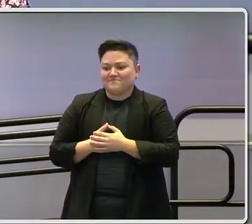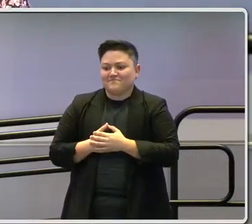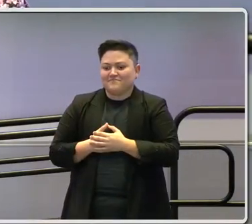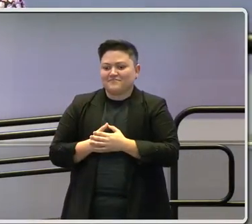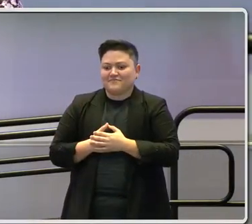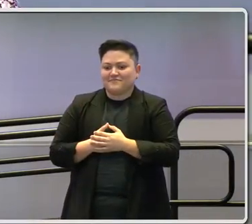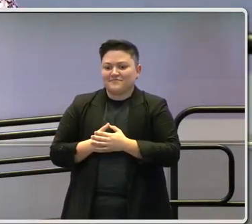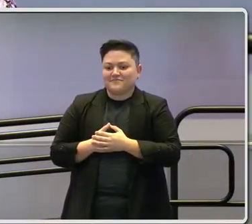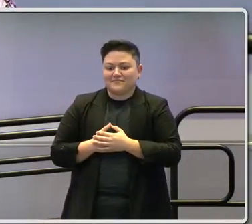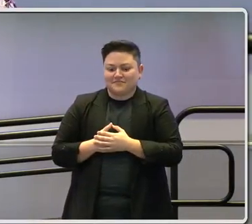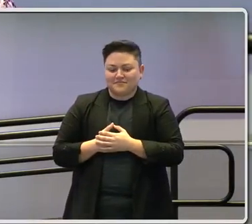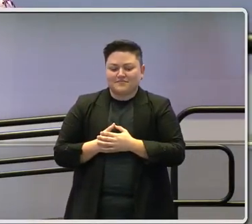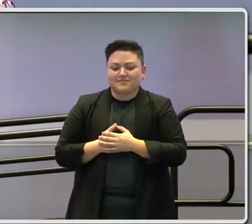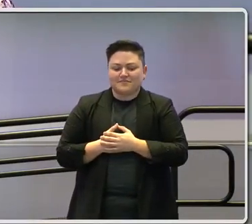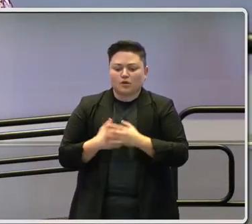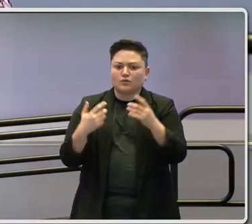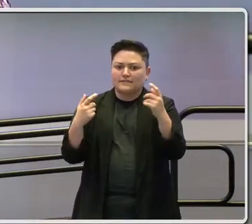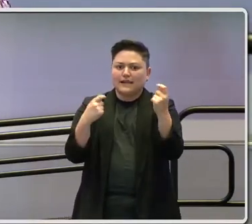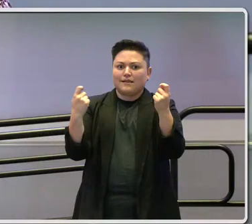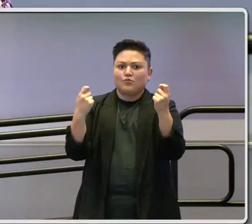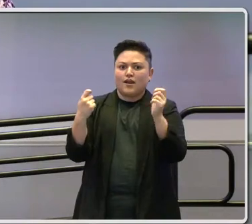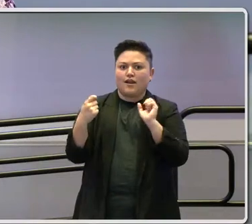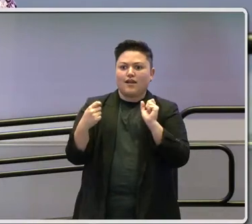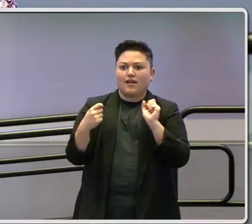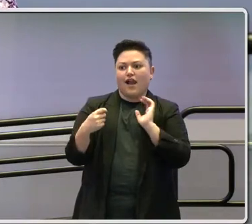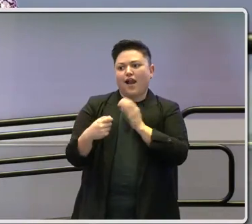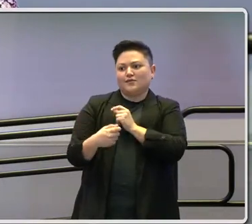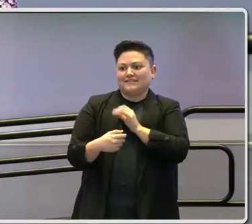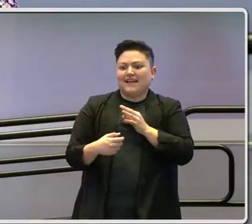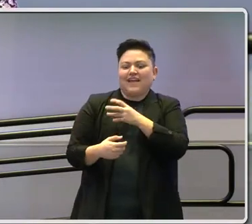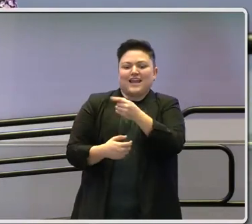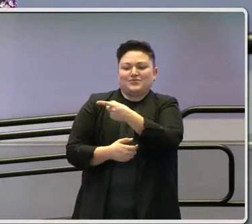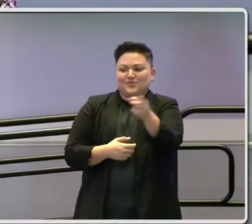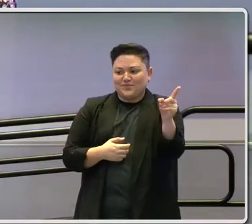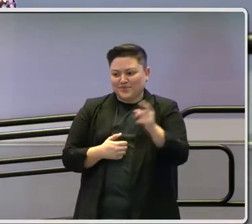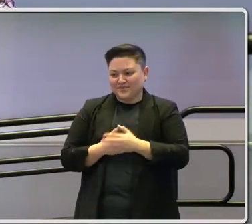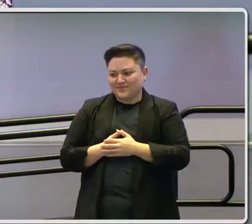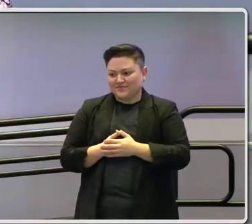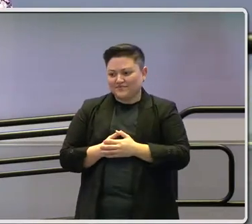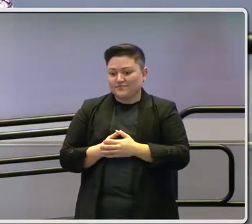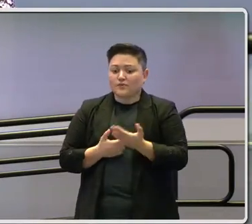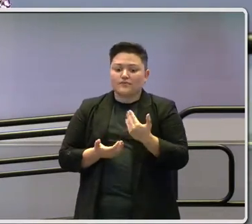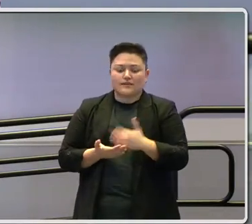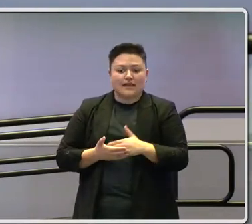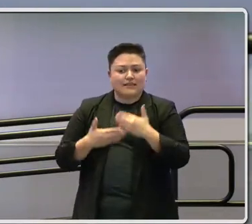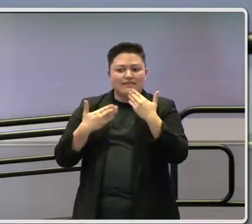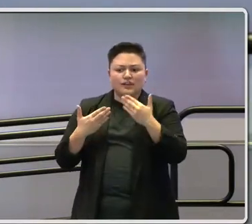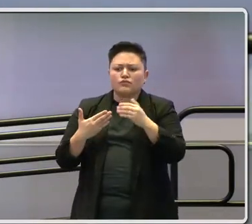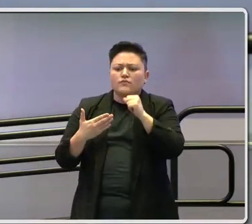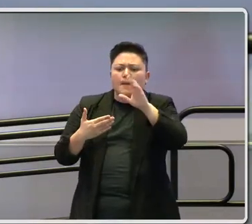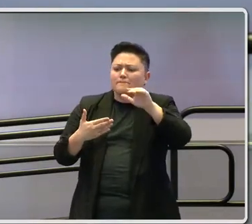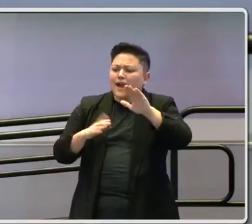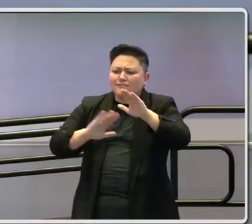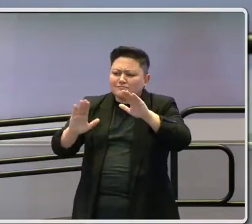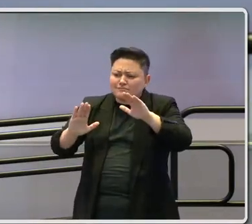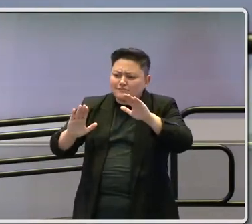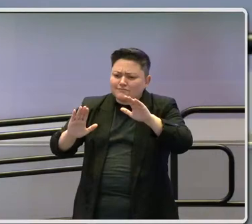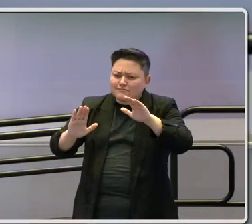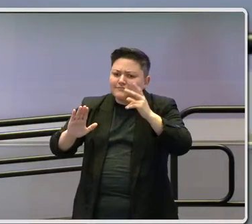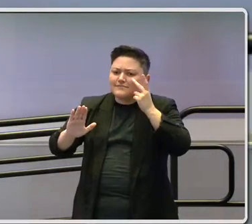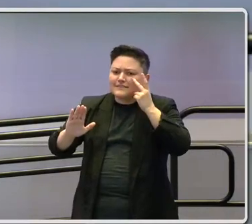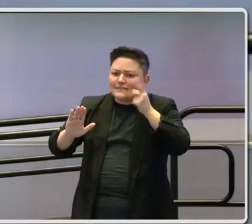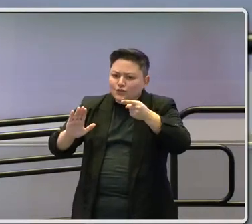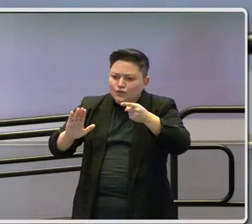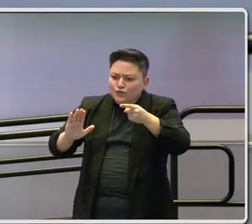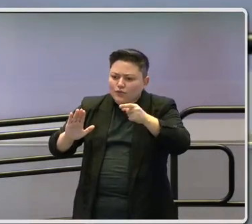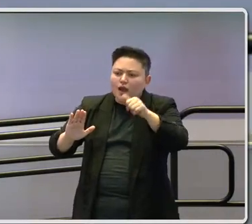our phenomenal faculty, but also all of you. So I will say thank you. This is not goodbye. This is see you